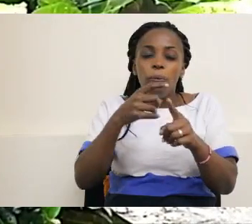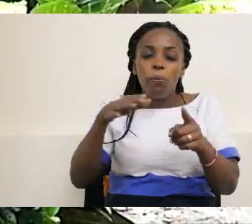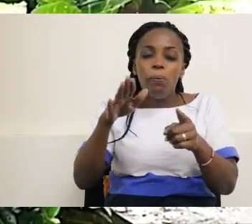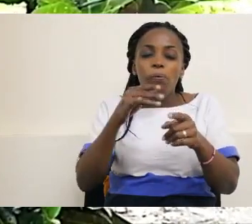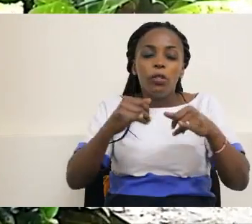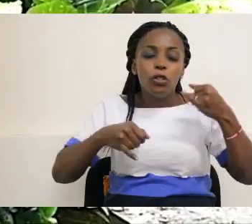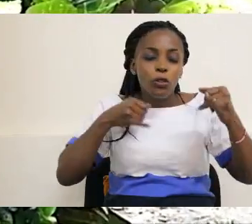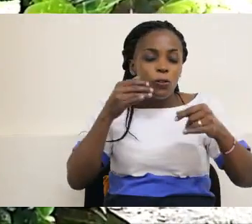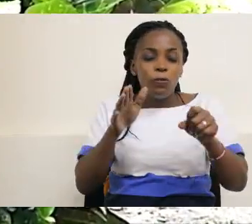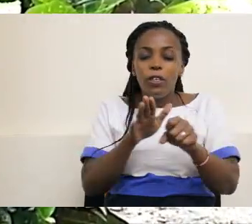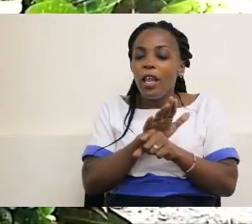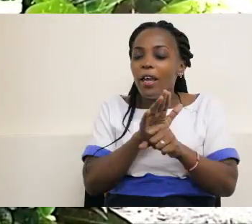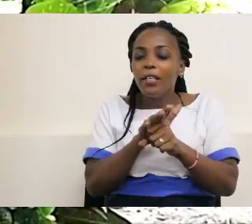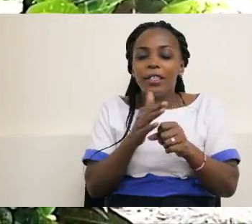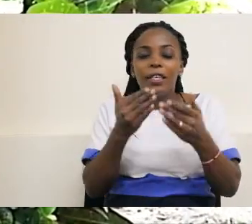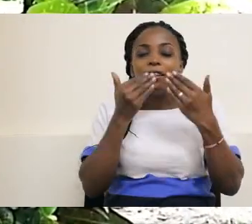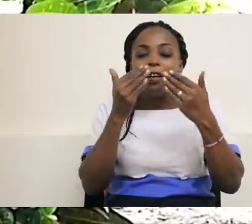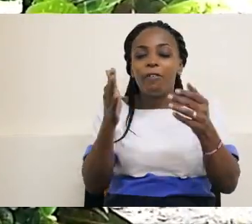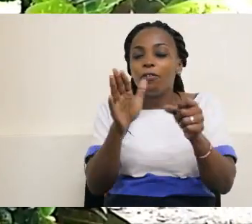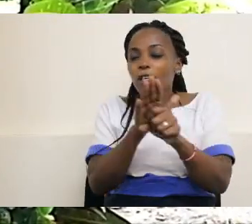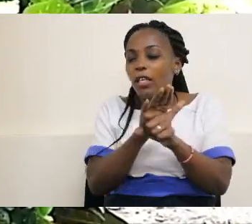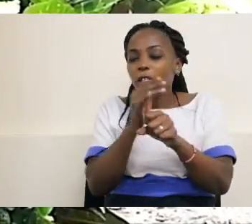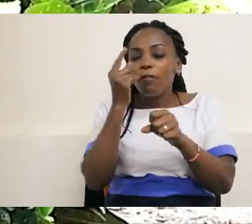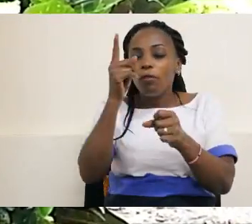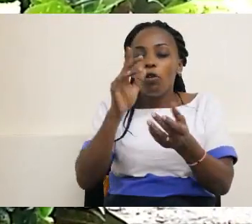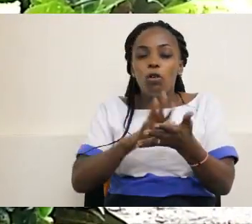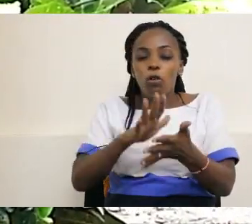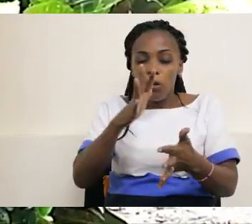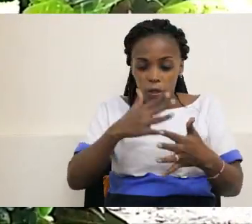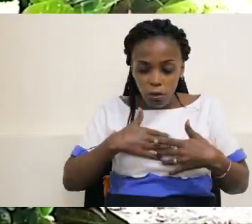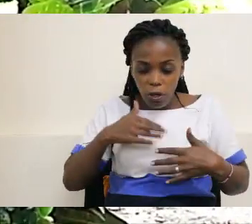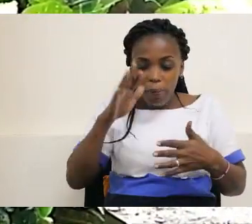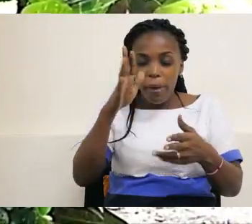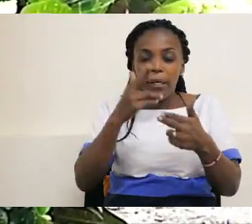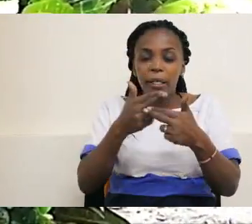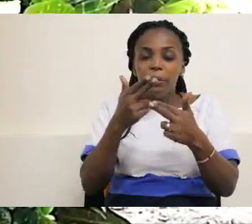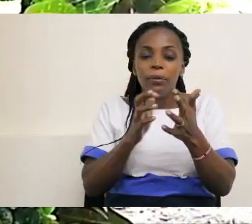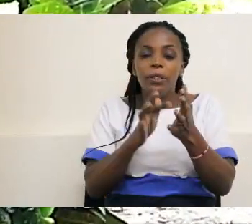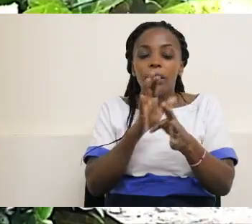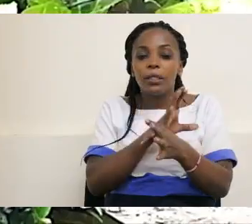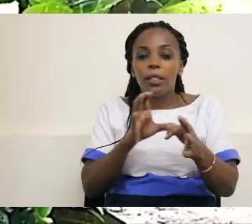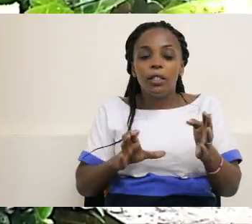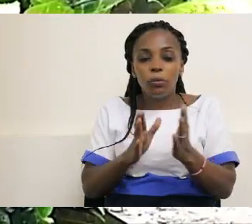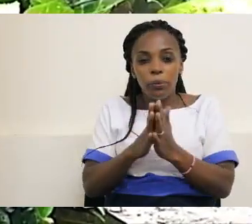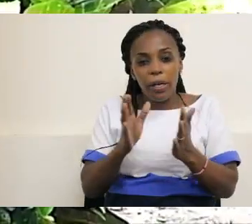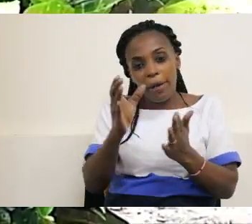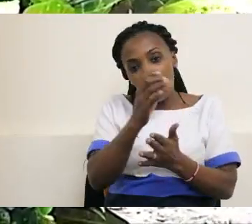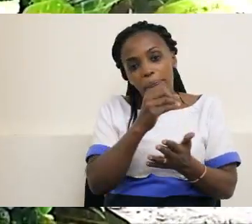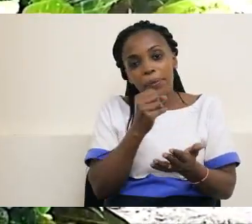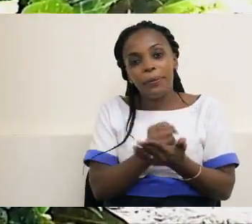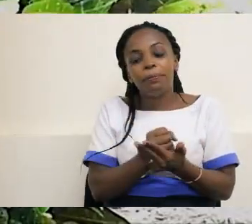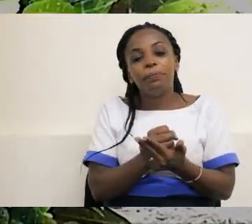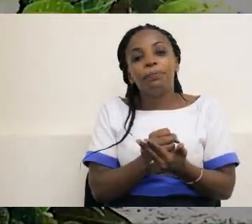of cheerfulness and gratitude for the glory and honor of your name. In Jesus' name we pray.